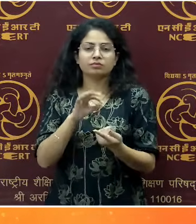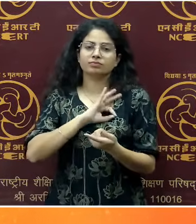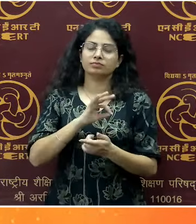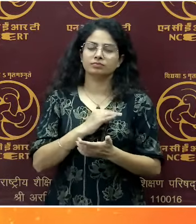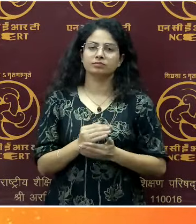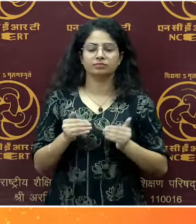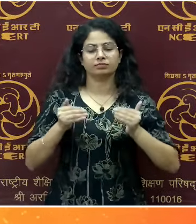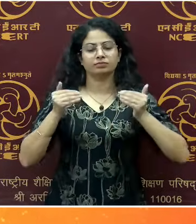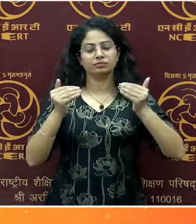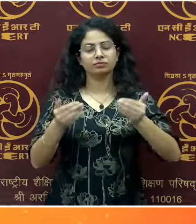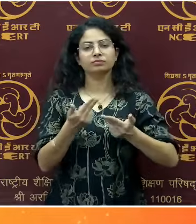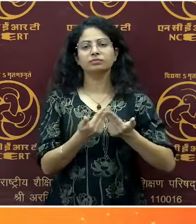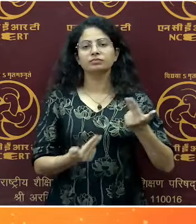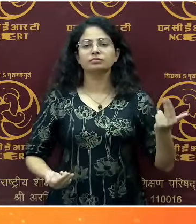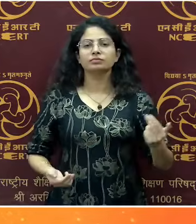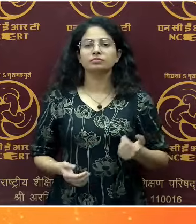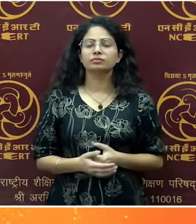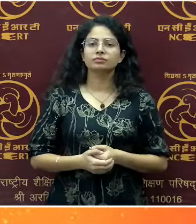with the story.